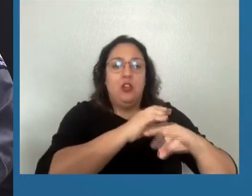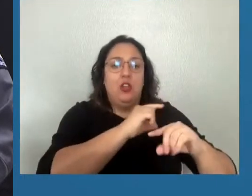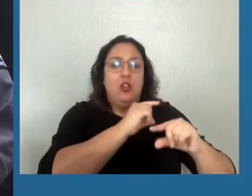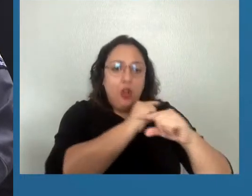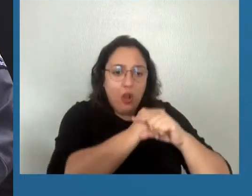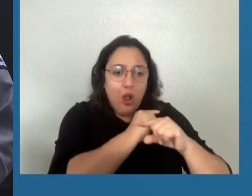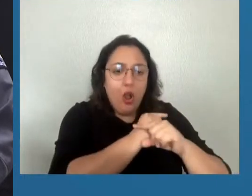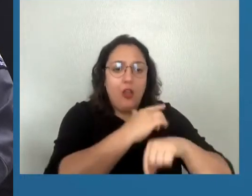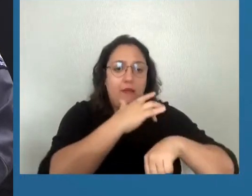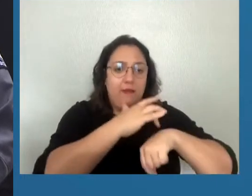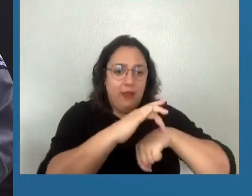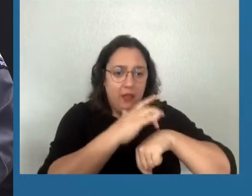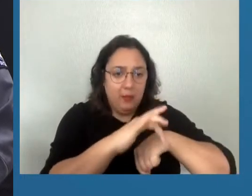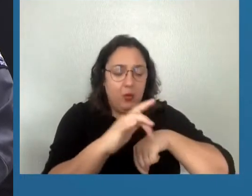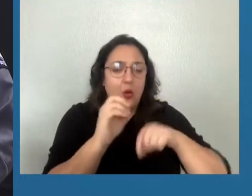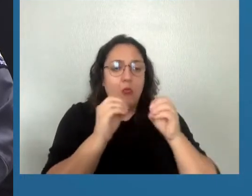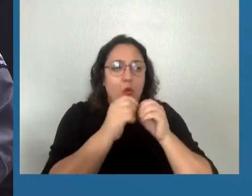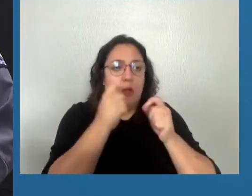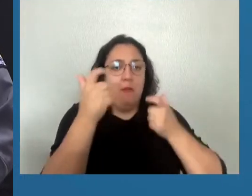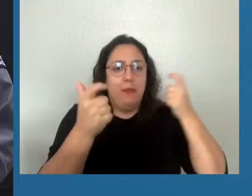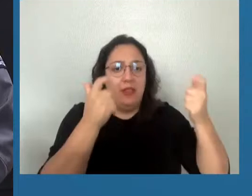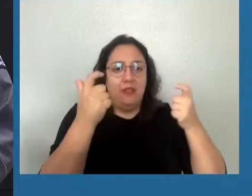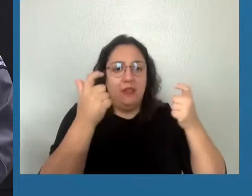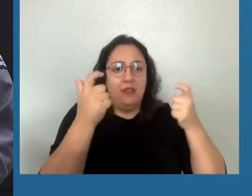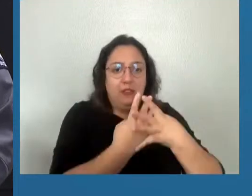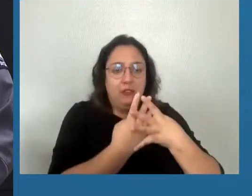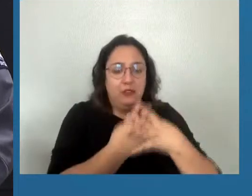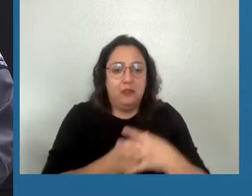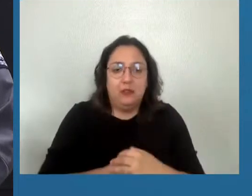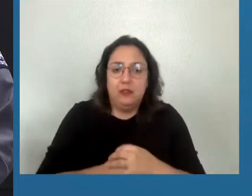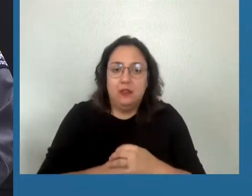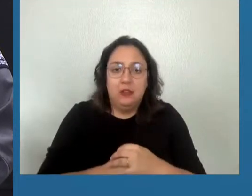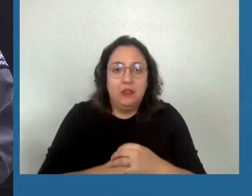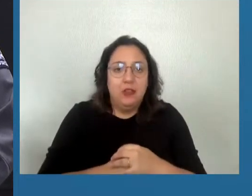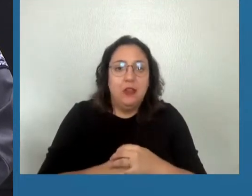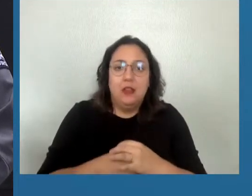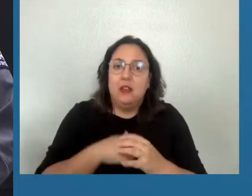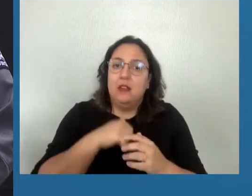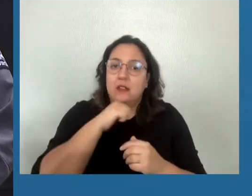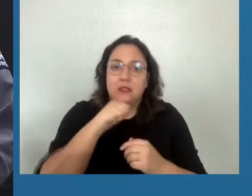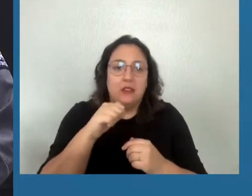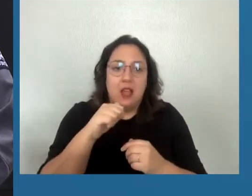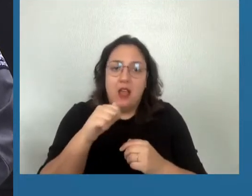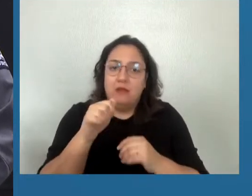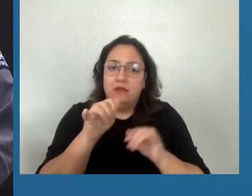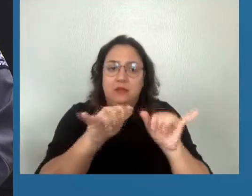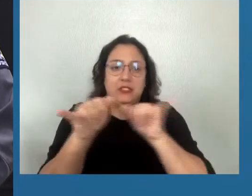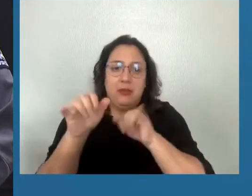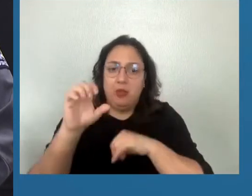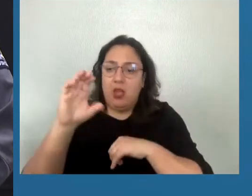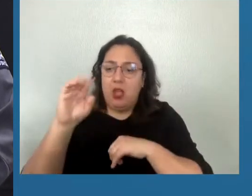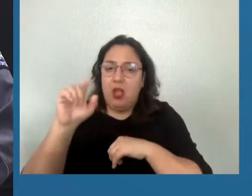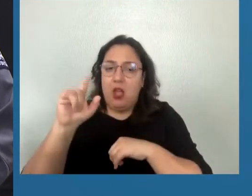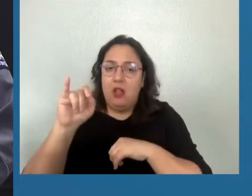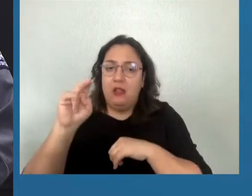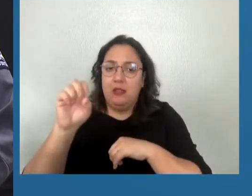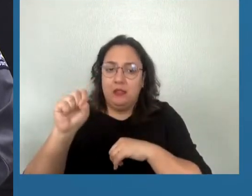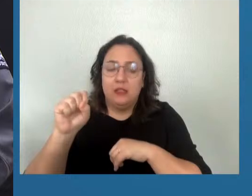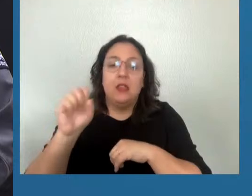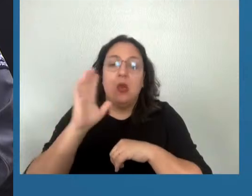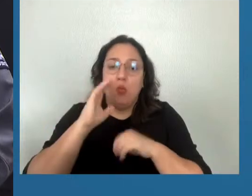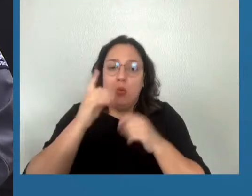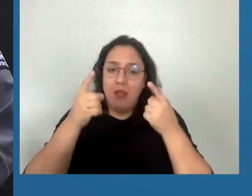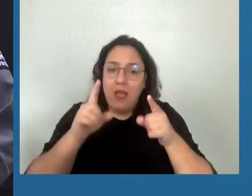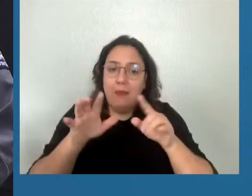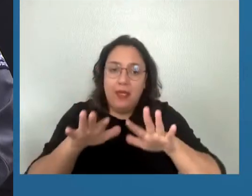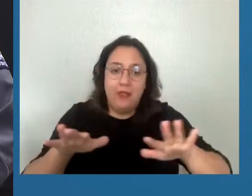in larger facilities. So it is not singling out Collins. It is going to happen everywhere. I have to make sure this population and